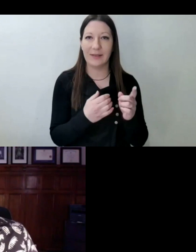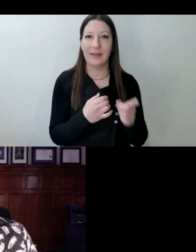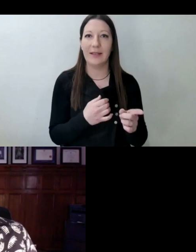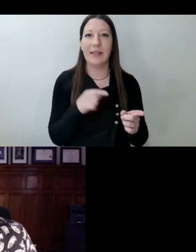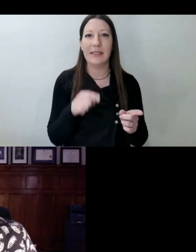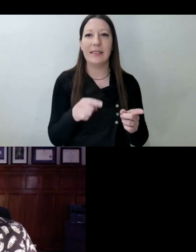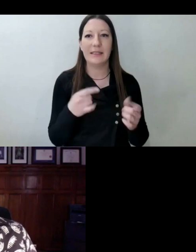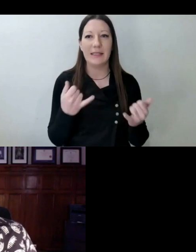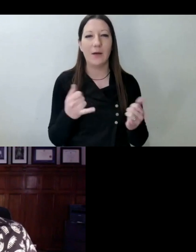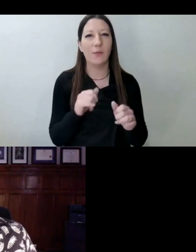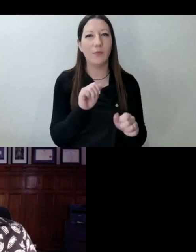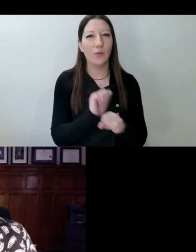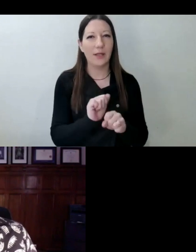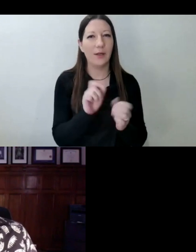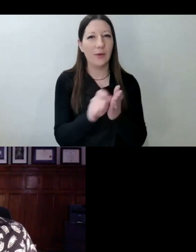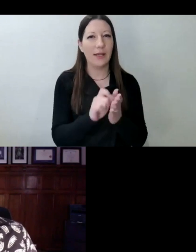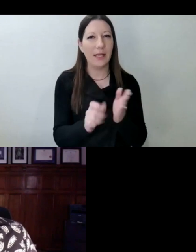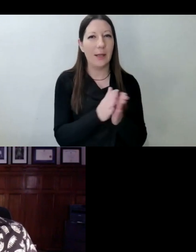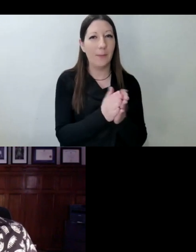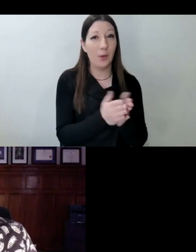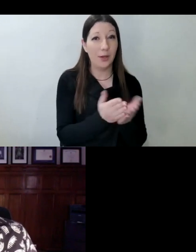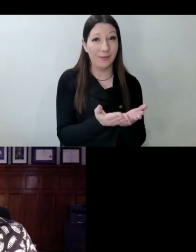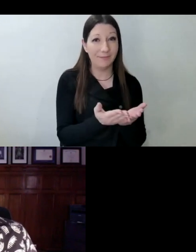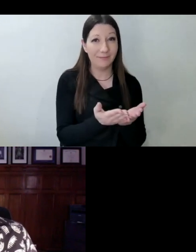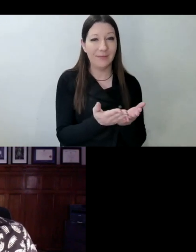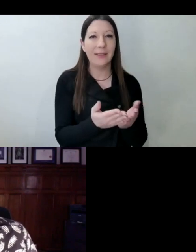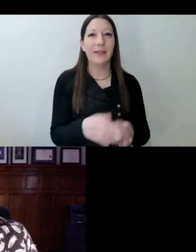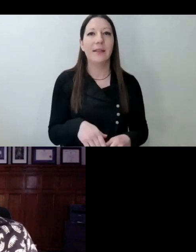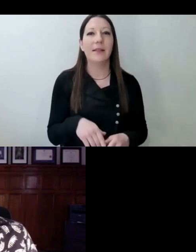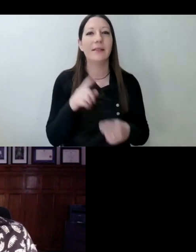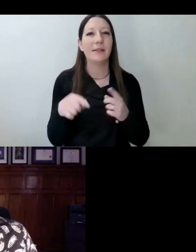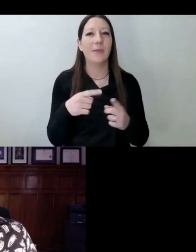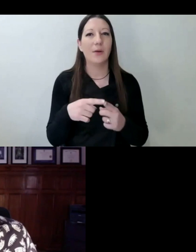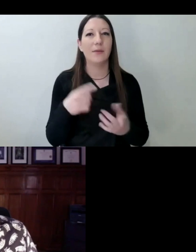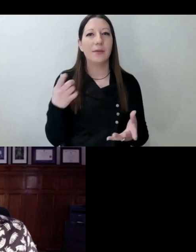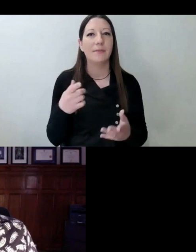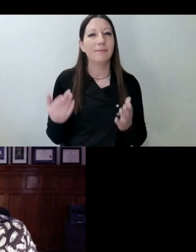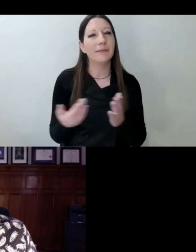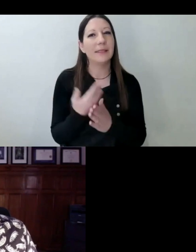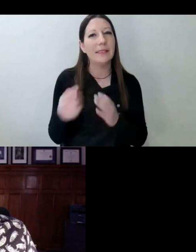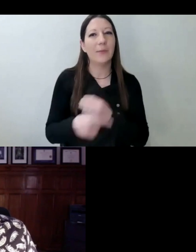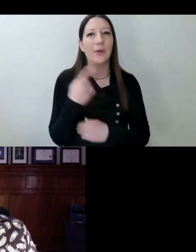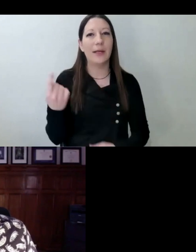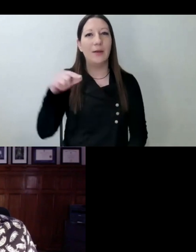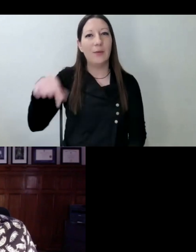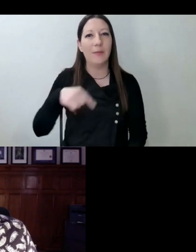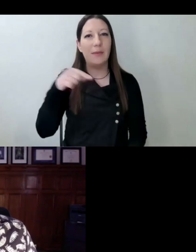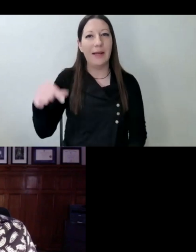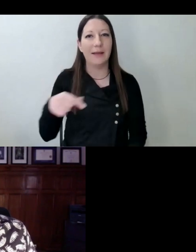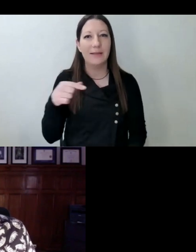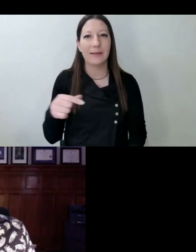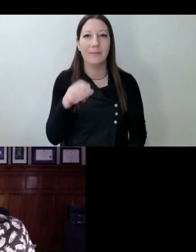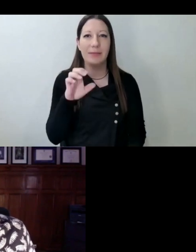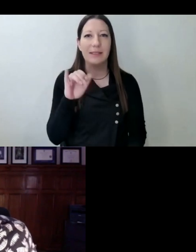la question coloniale in contemporary Quebec cinema and society. Bruno is currently teaching a cultural